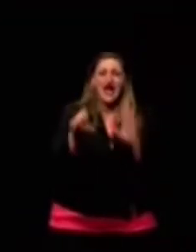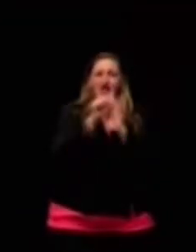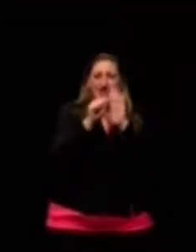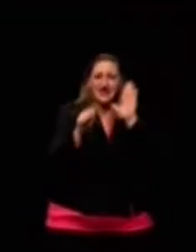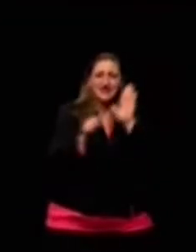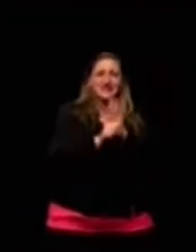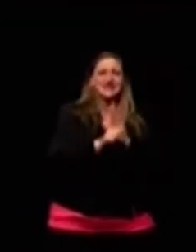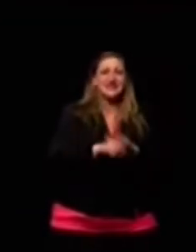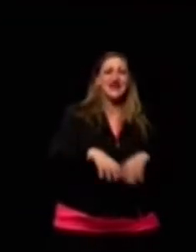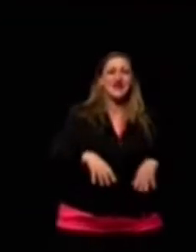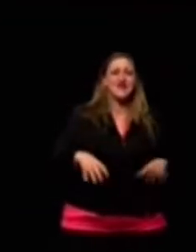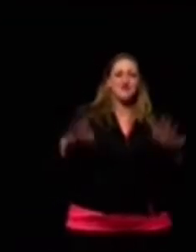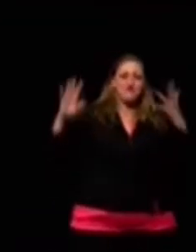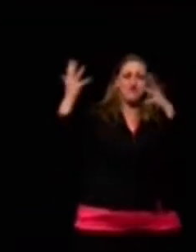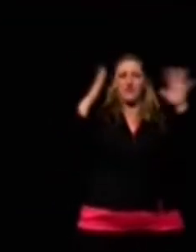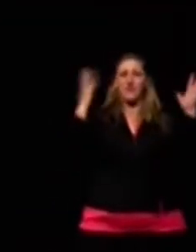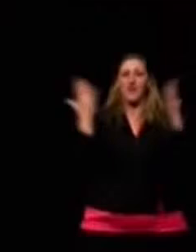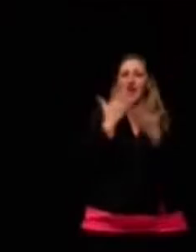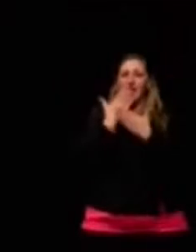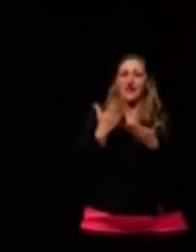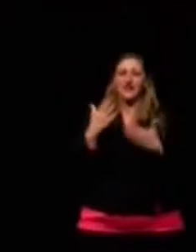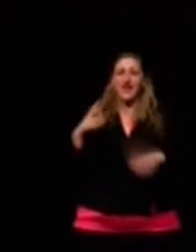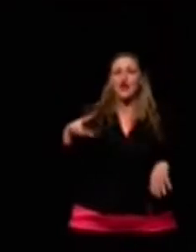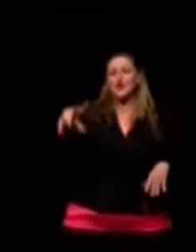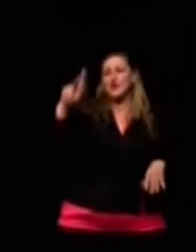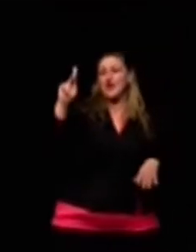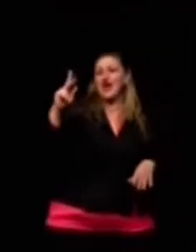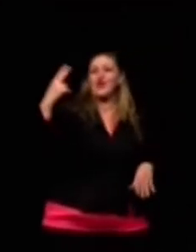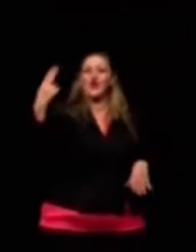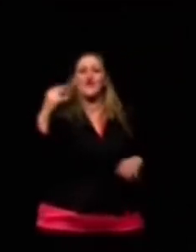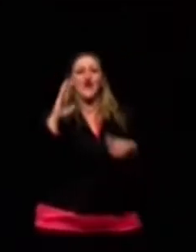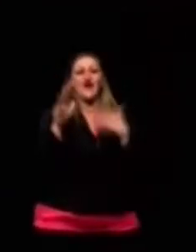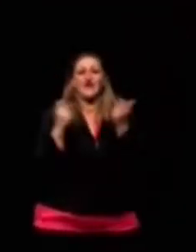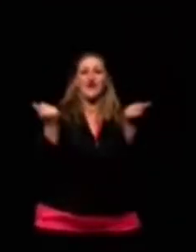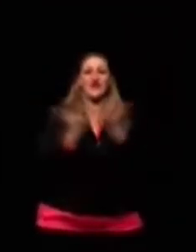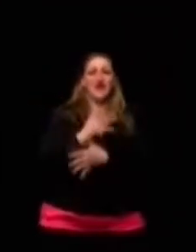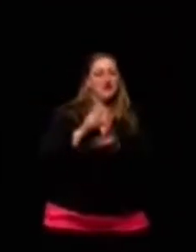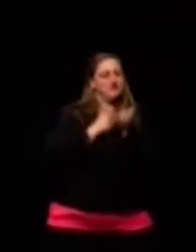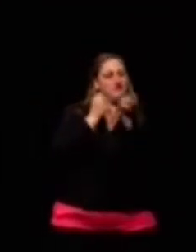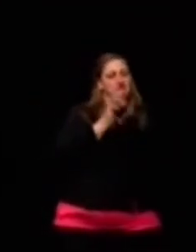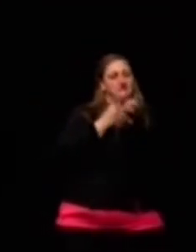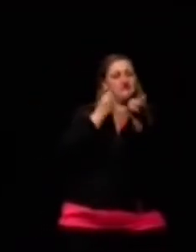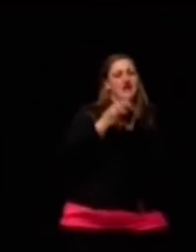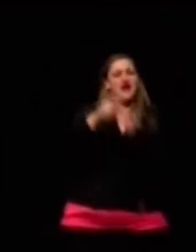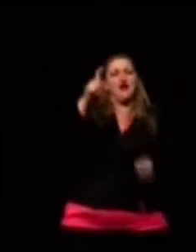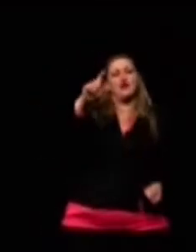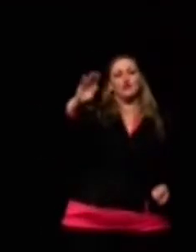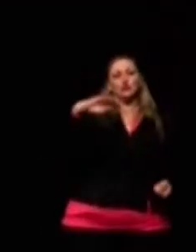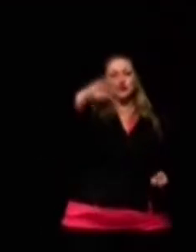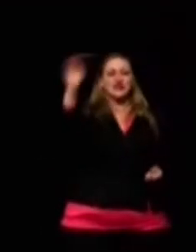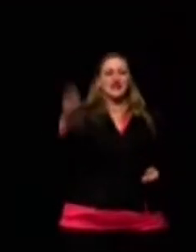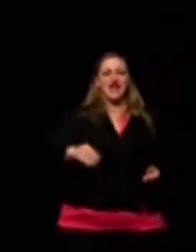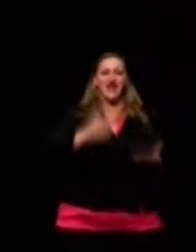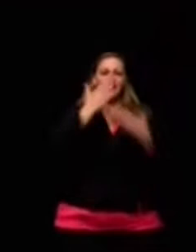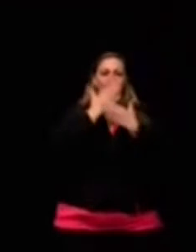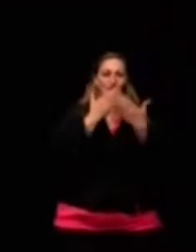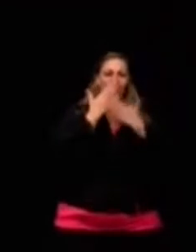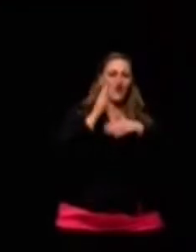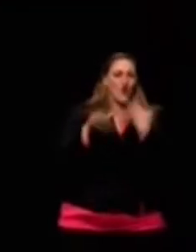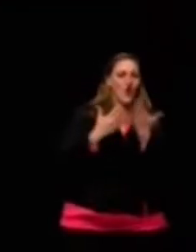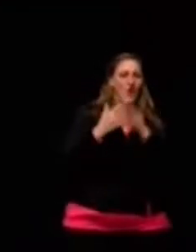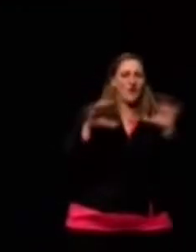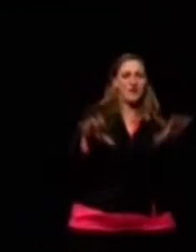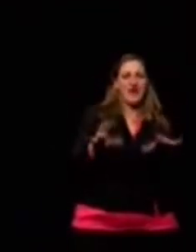the Senate. Thank you, Kathy, for all you've done. We're behind you 100%, and thank all of you for helping to make it